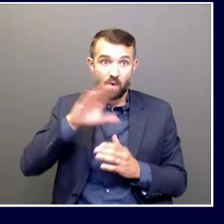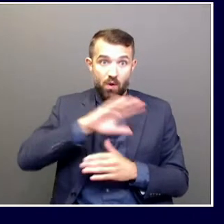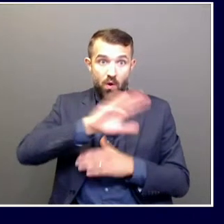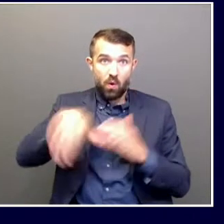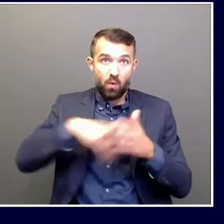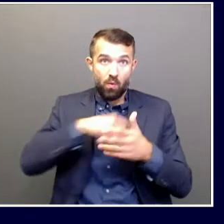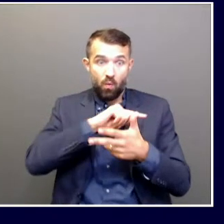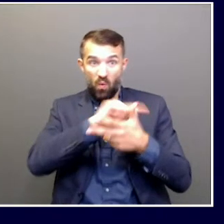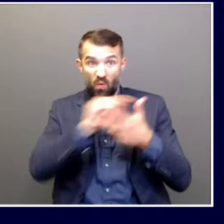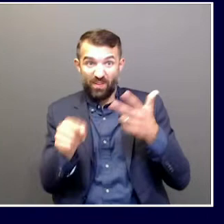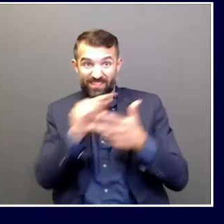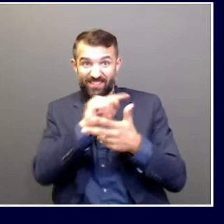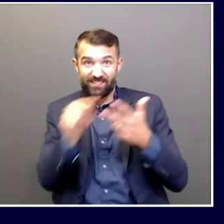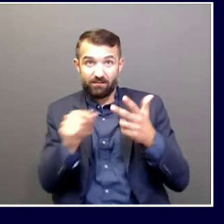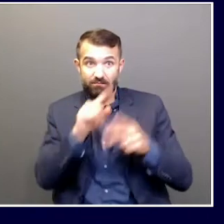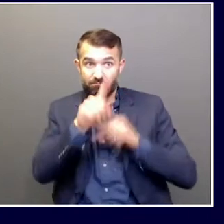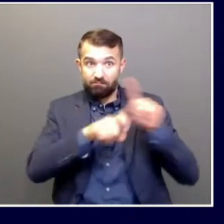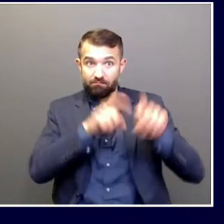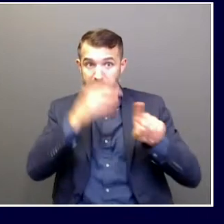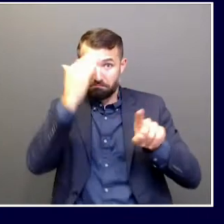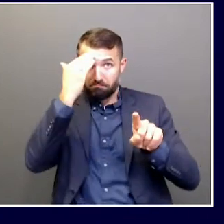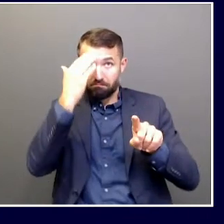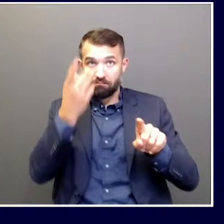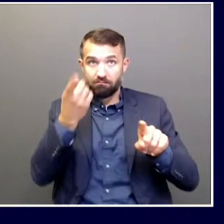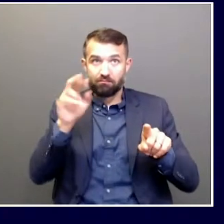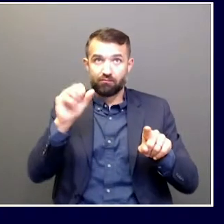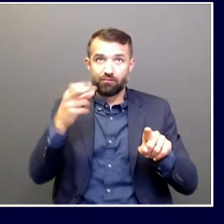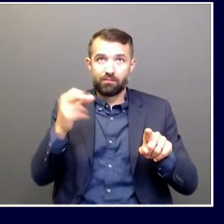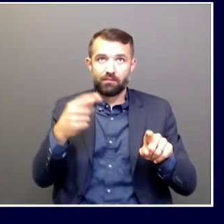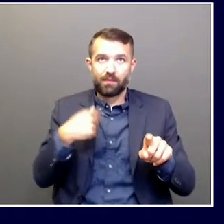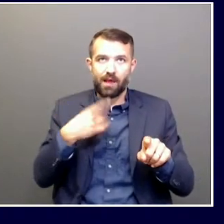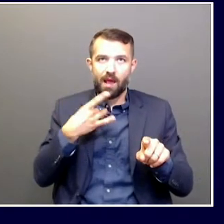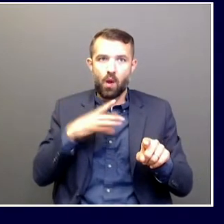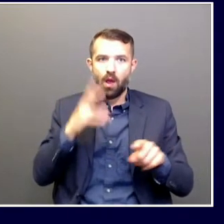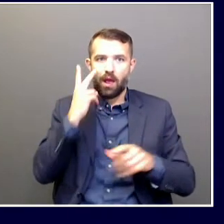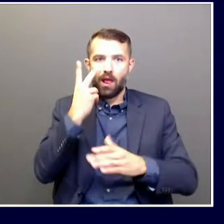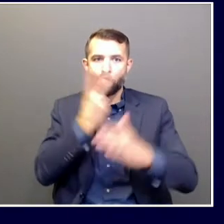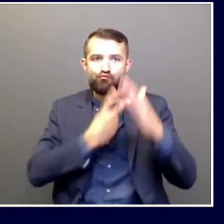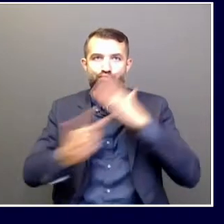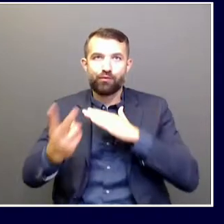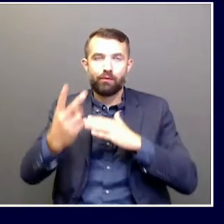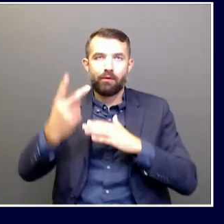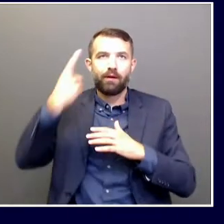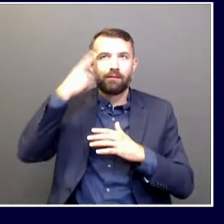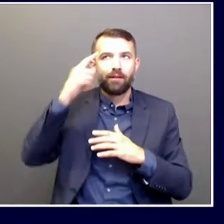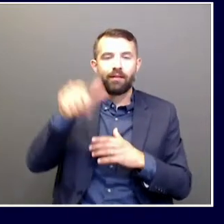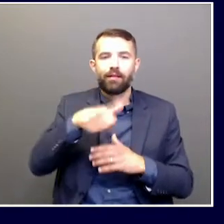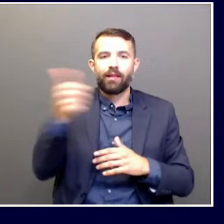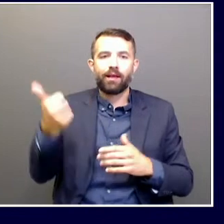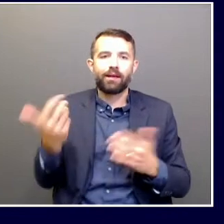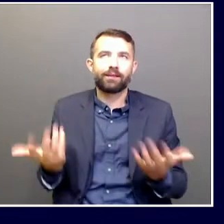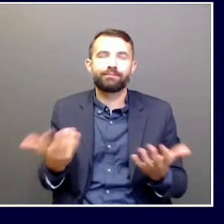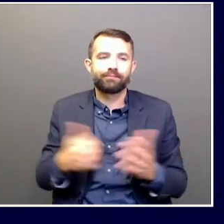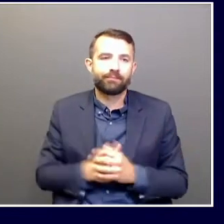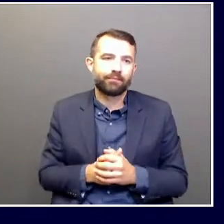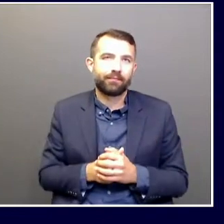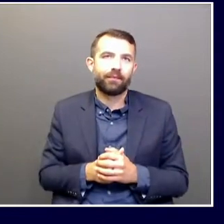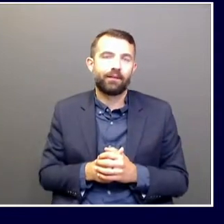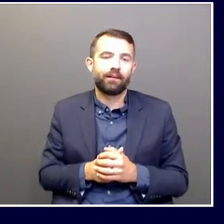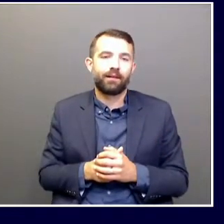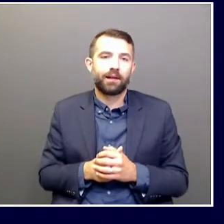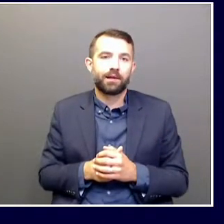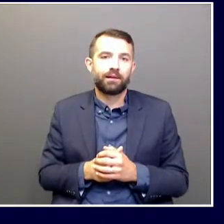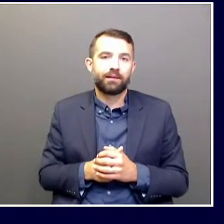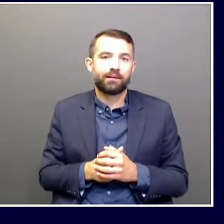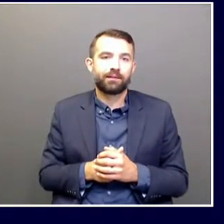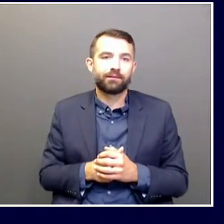make predictions, but I'll phrase it a different way. If the pandemic kind of, if cases continue at their current rate,